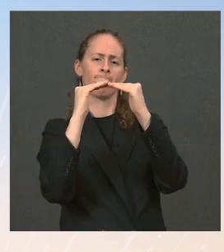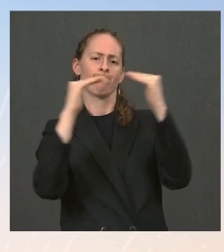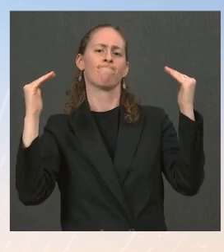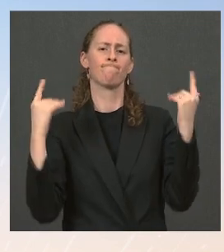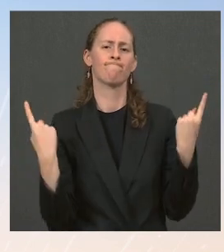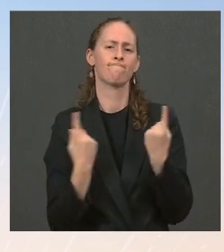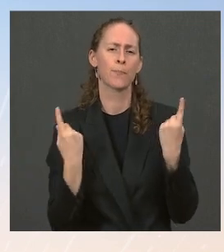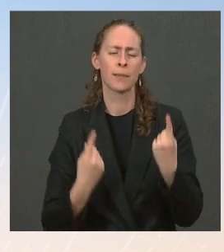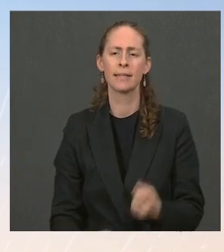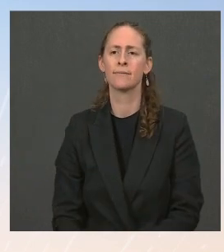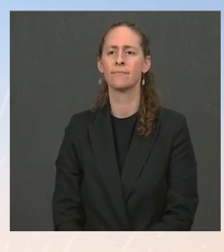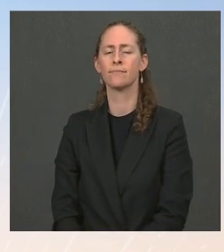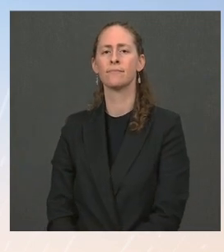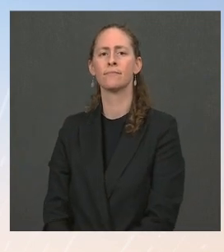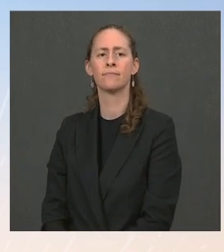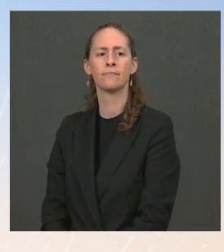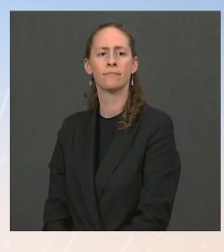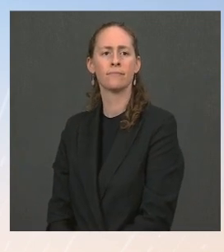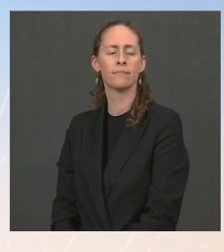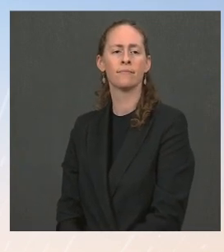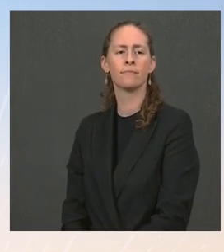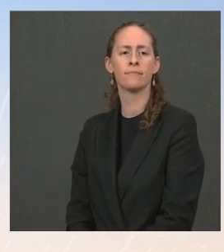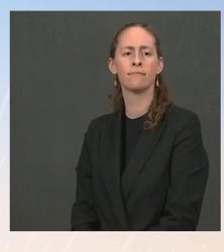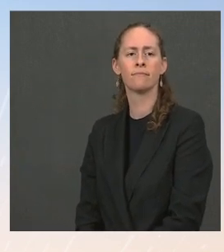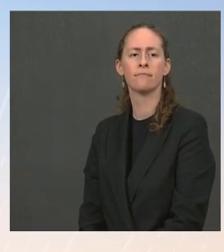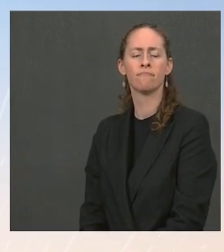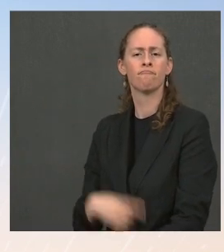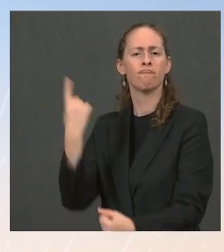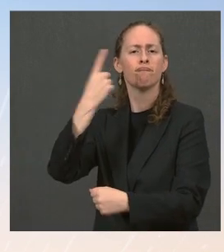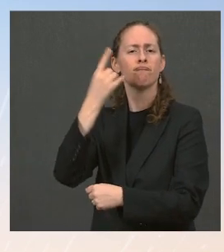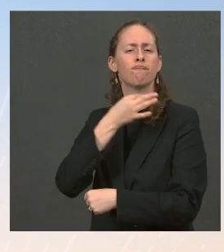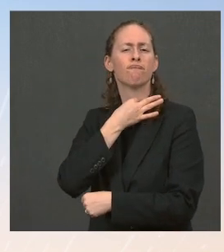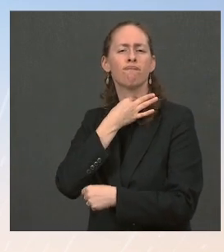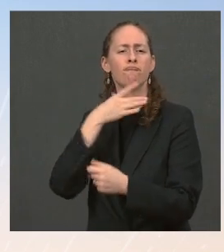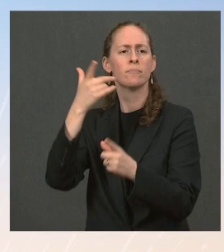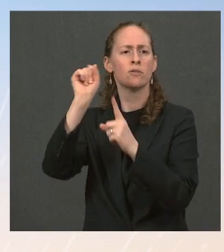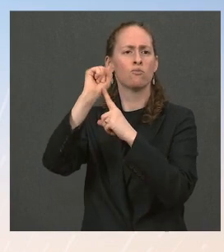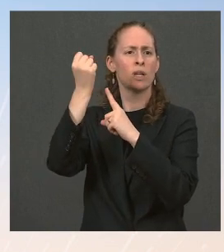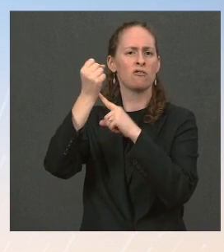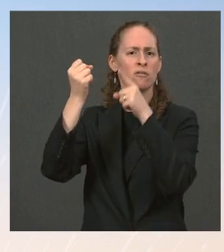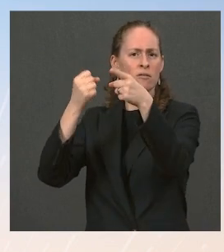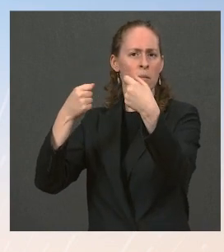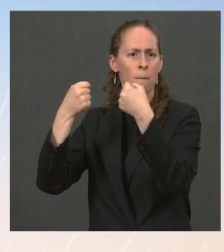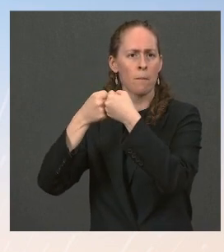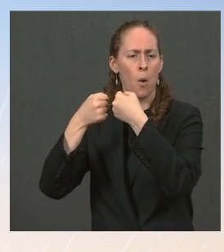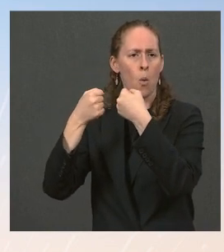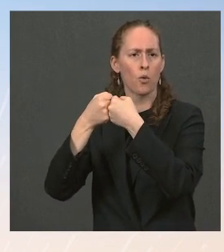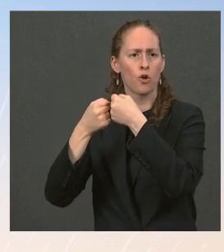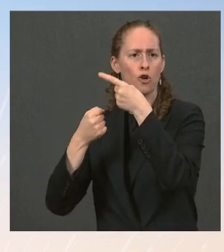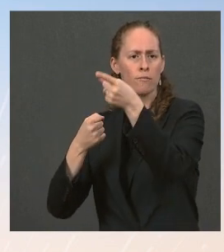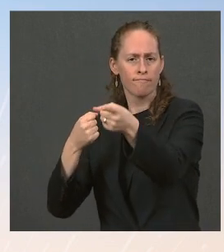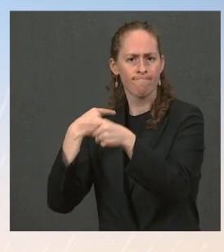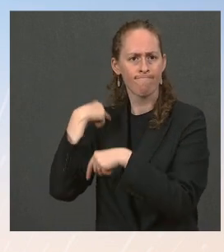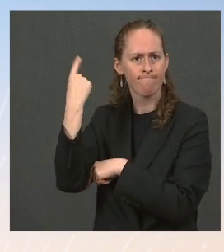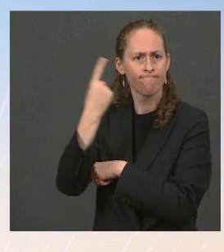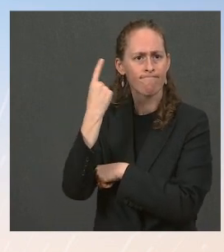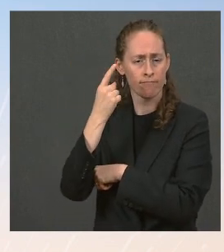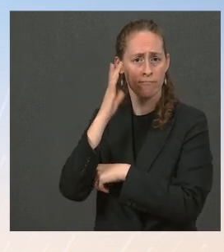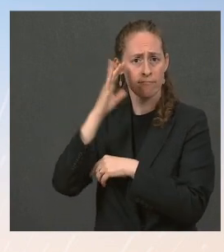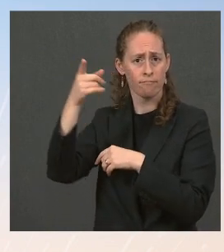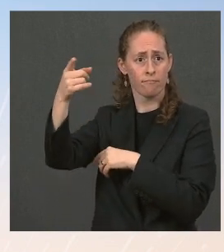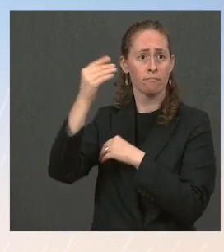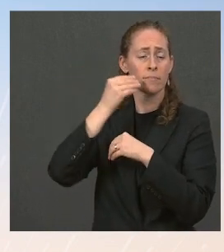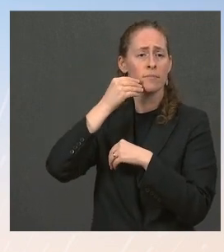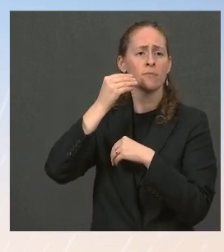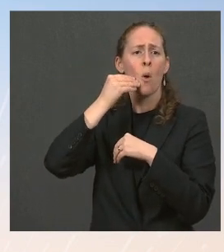the situation on the southern border, the meeting today with members of the CBC, mm-hmm. the vice president talked to the Homeland Security Secretary to express